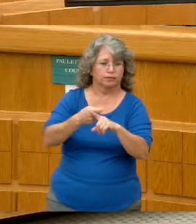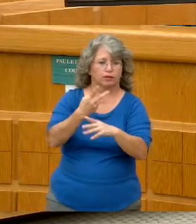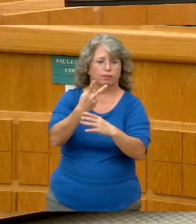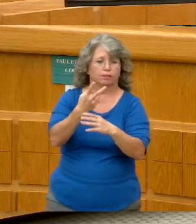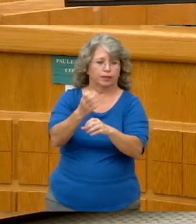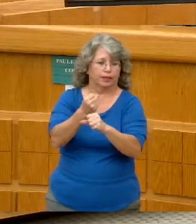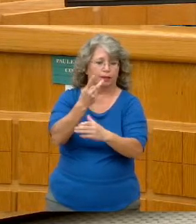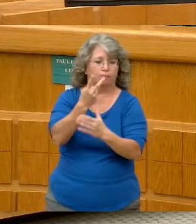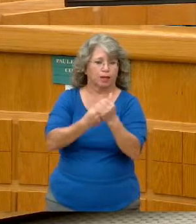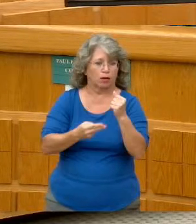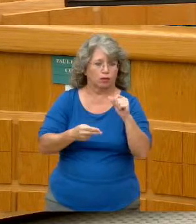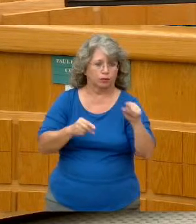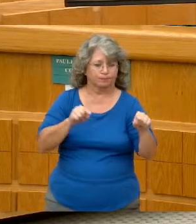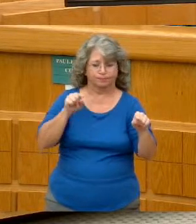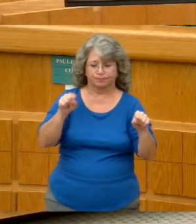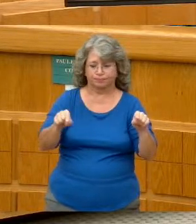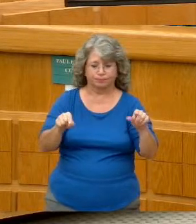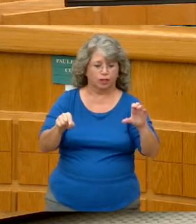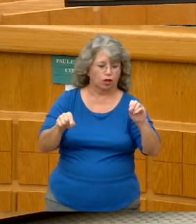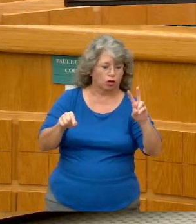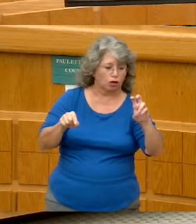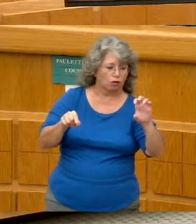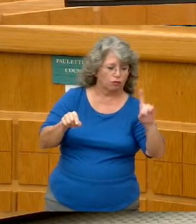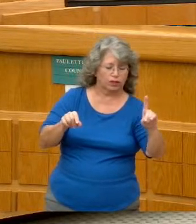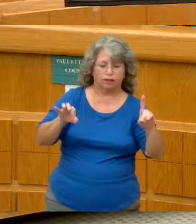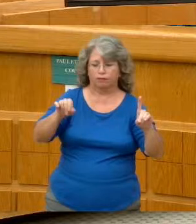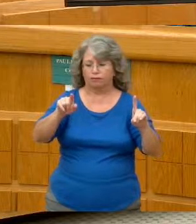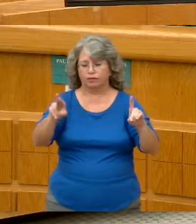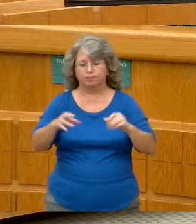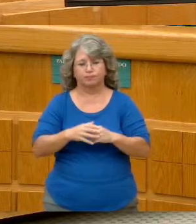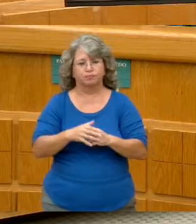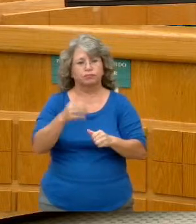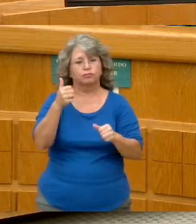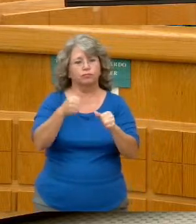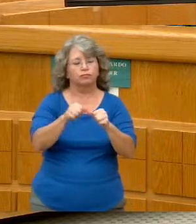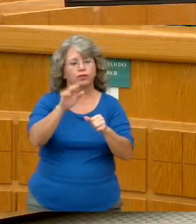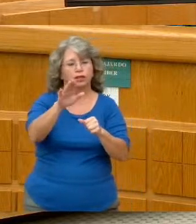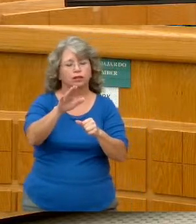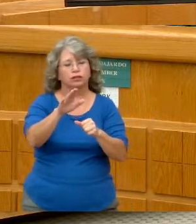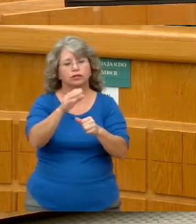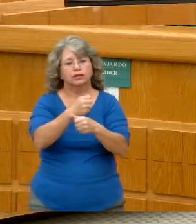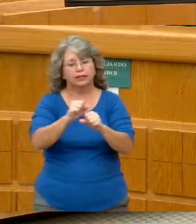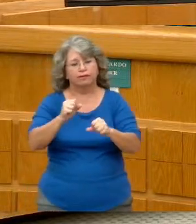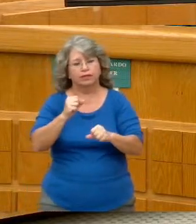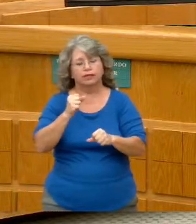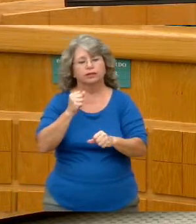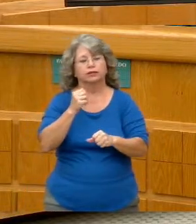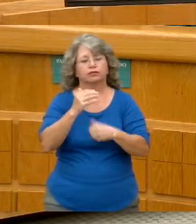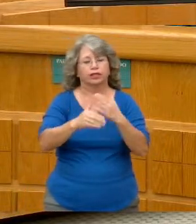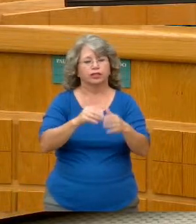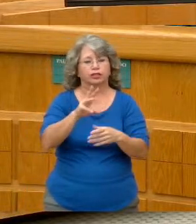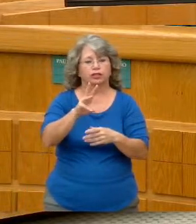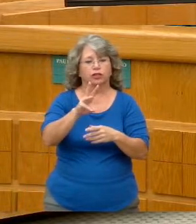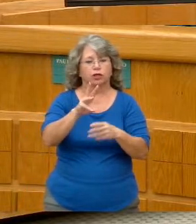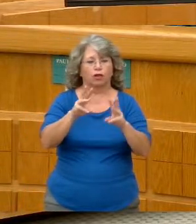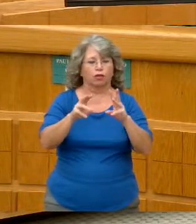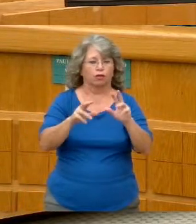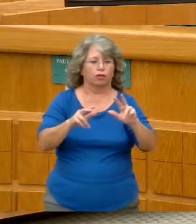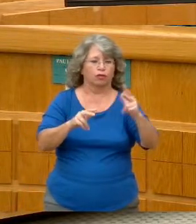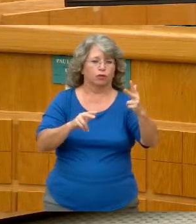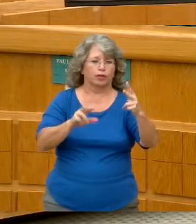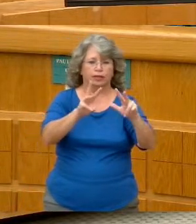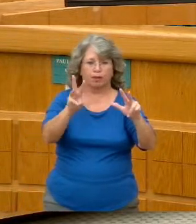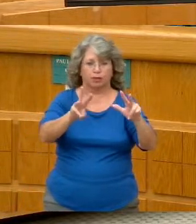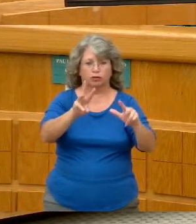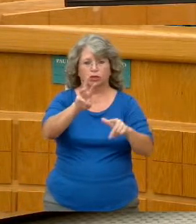flu. Remember your public health strategies by practicing the 3 W's: wear a mask, watch your